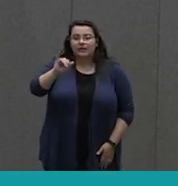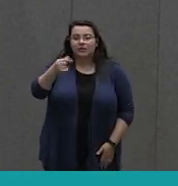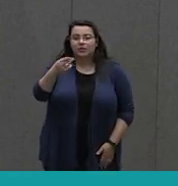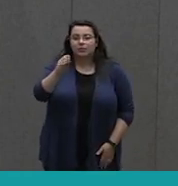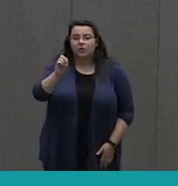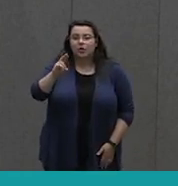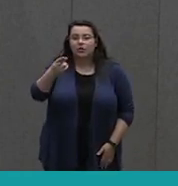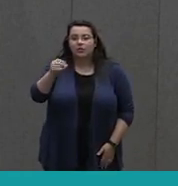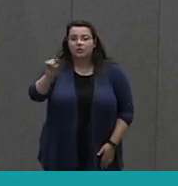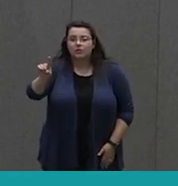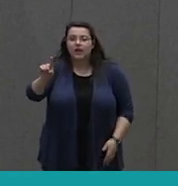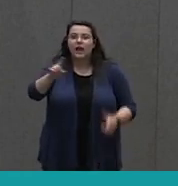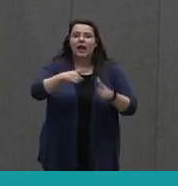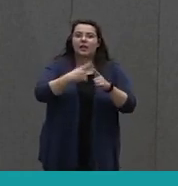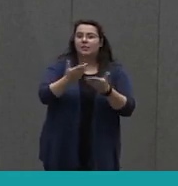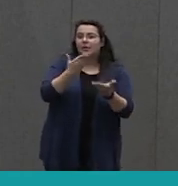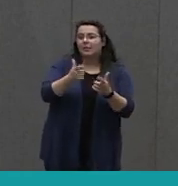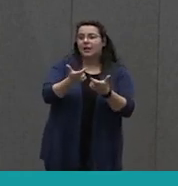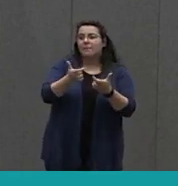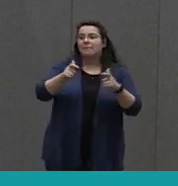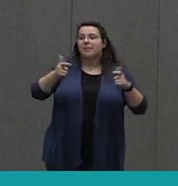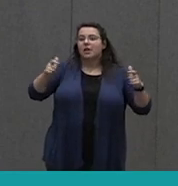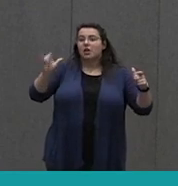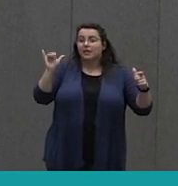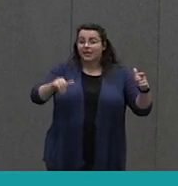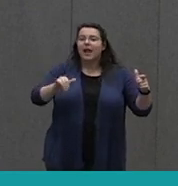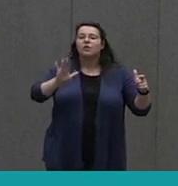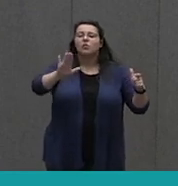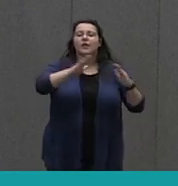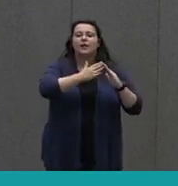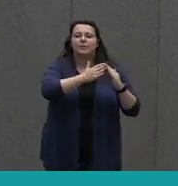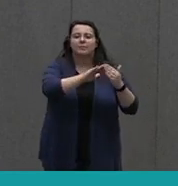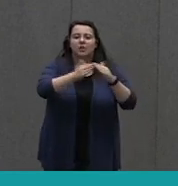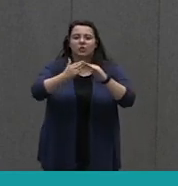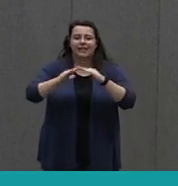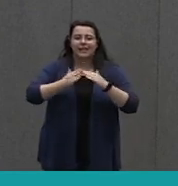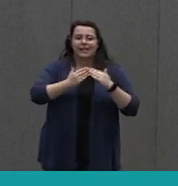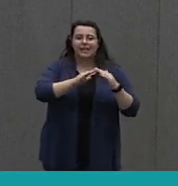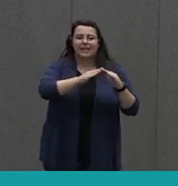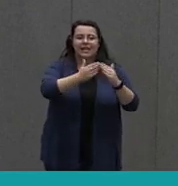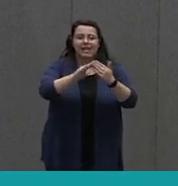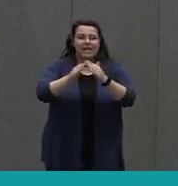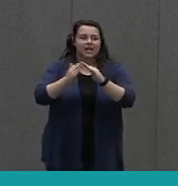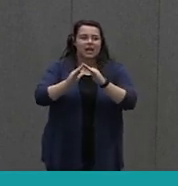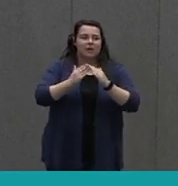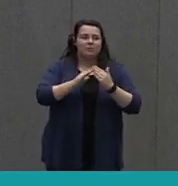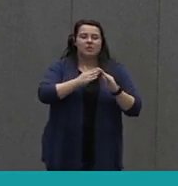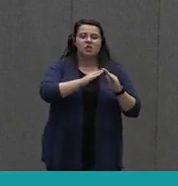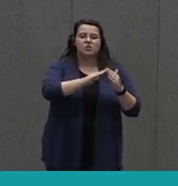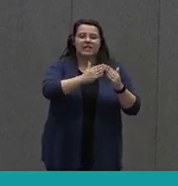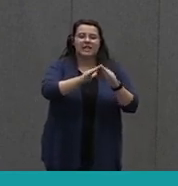It means you see it in your environment, or maybe in your community.